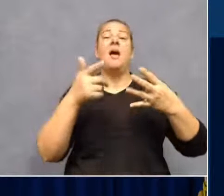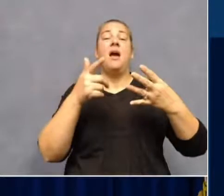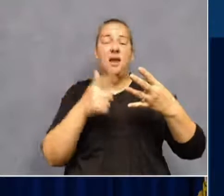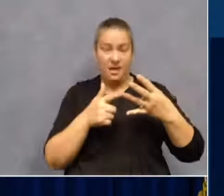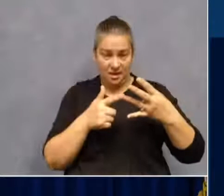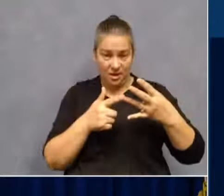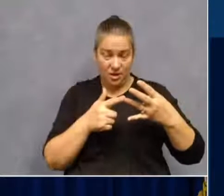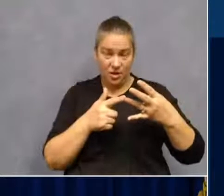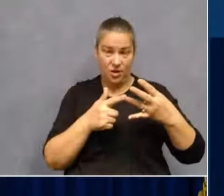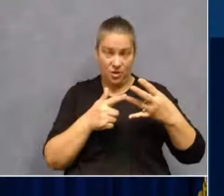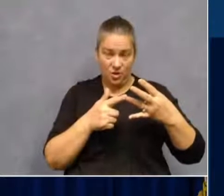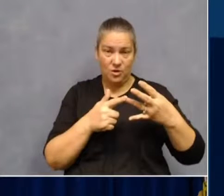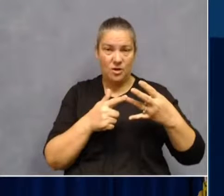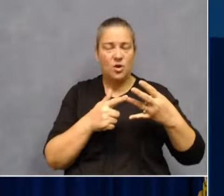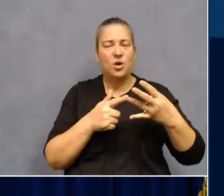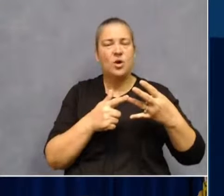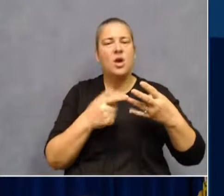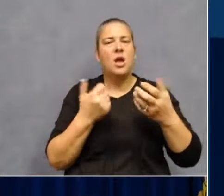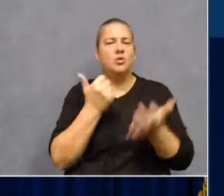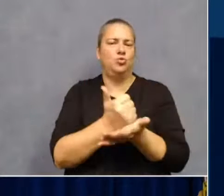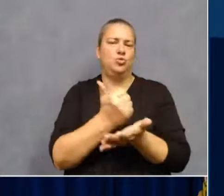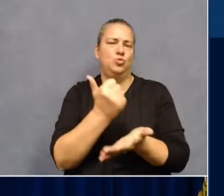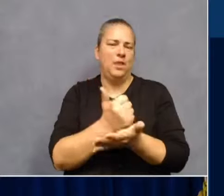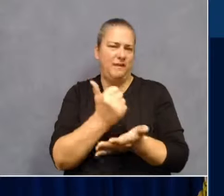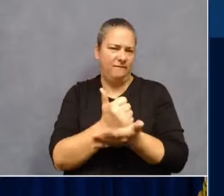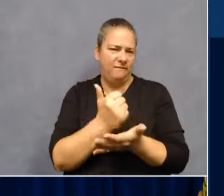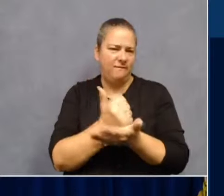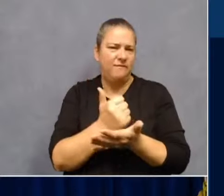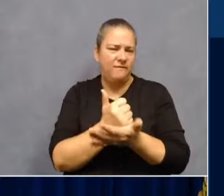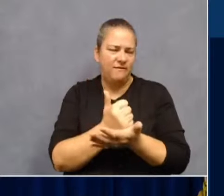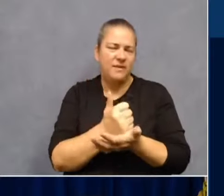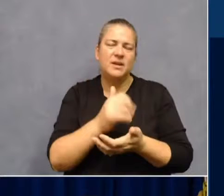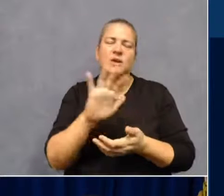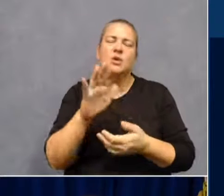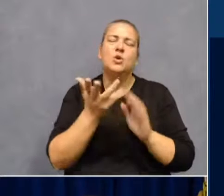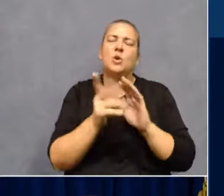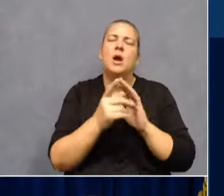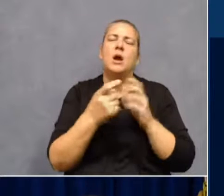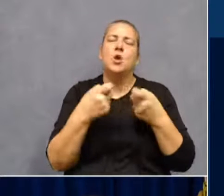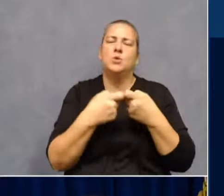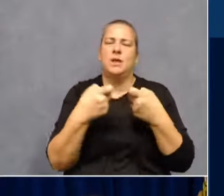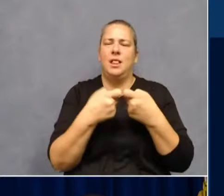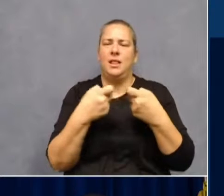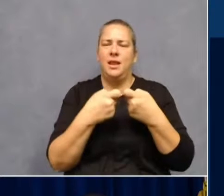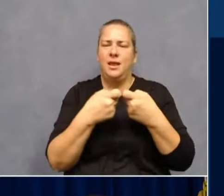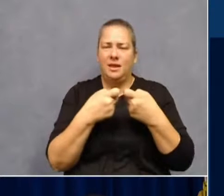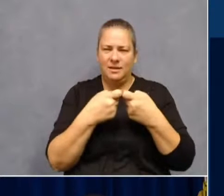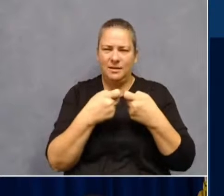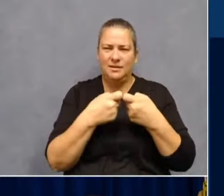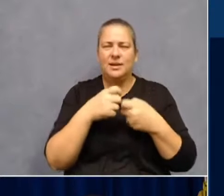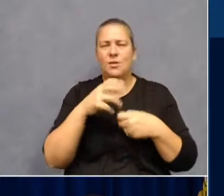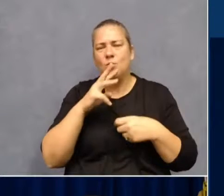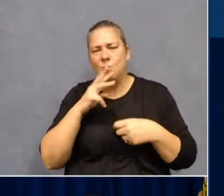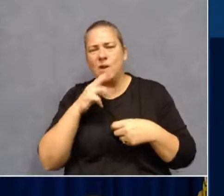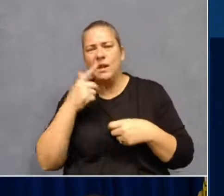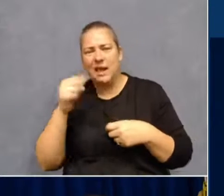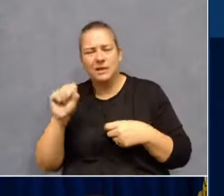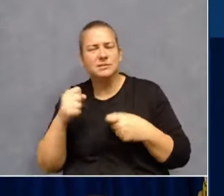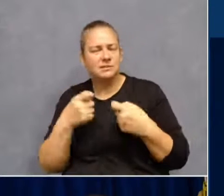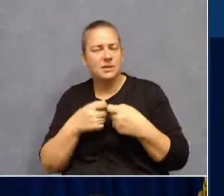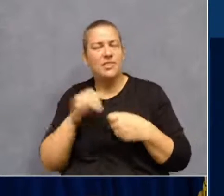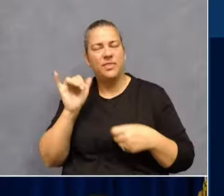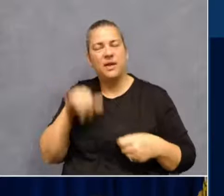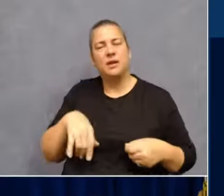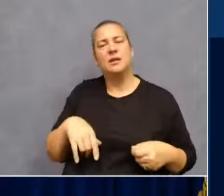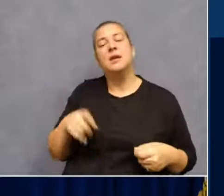utility relief. So I know this is a difficult time for Kentucky families, and this administration continues to take aggressive action to try to